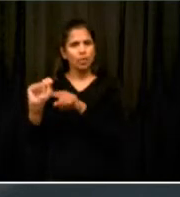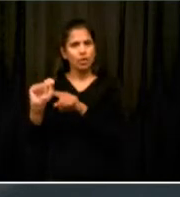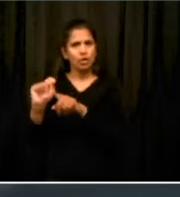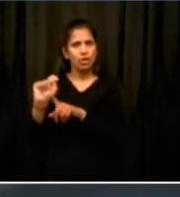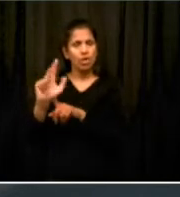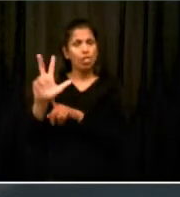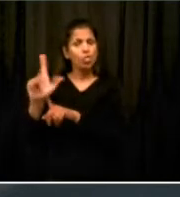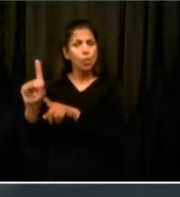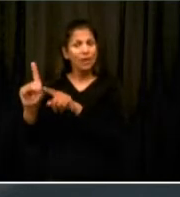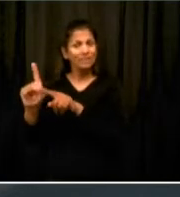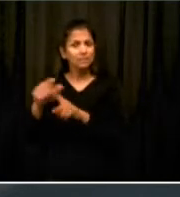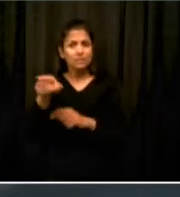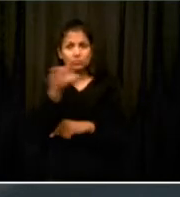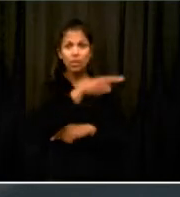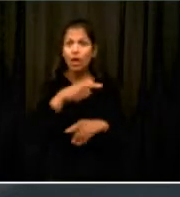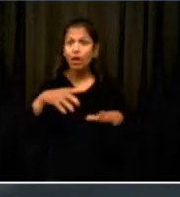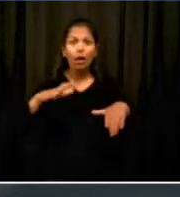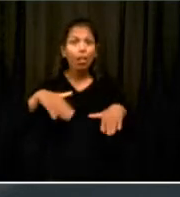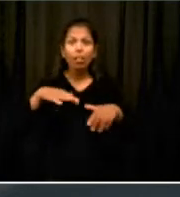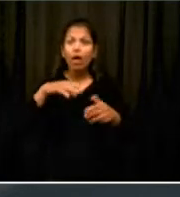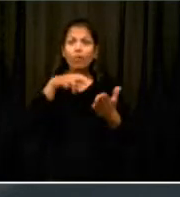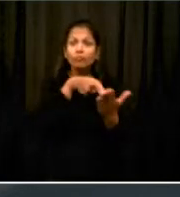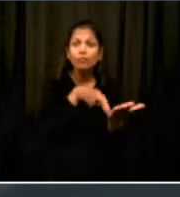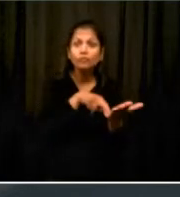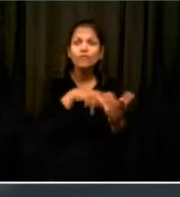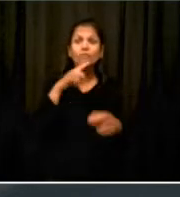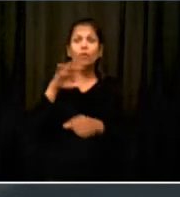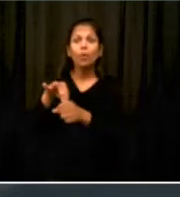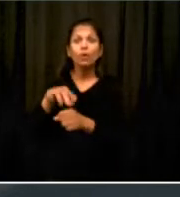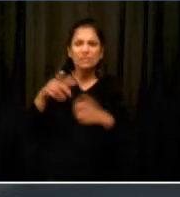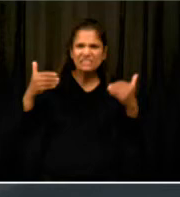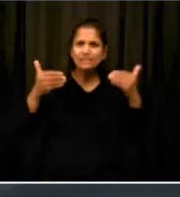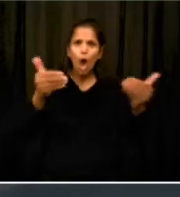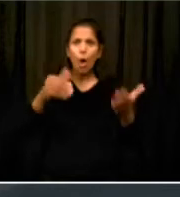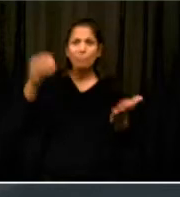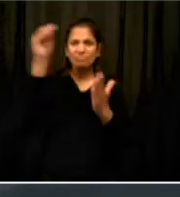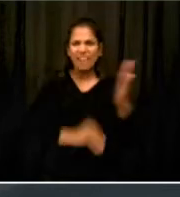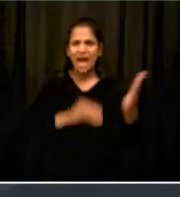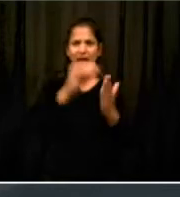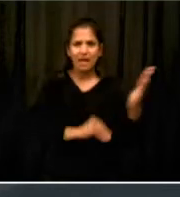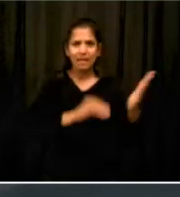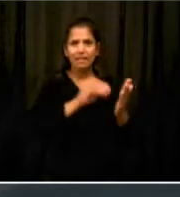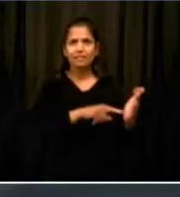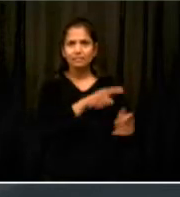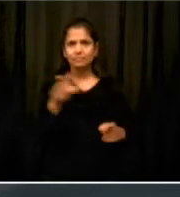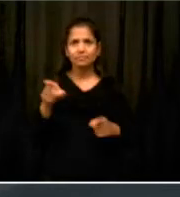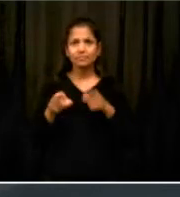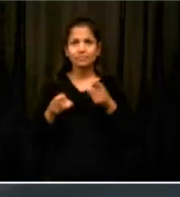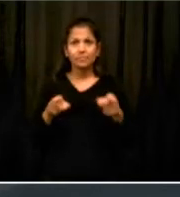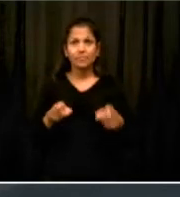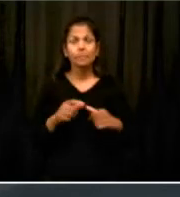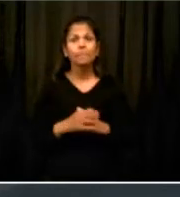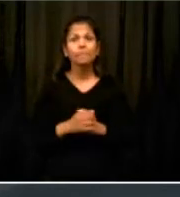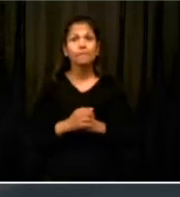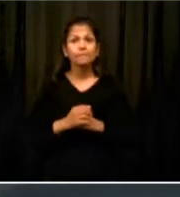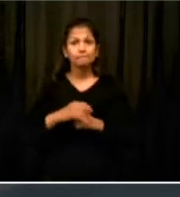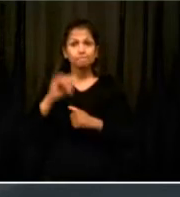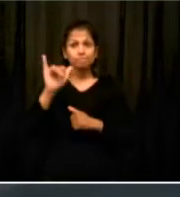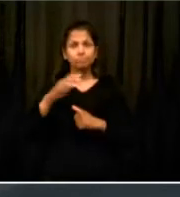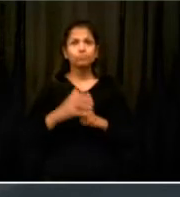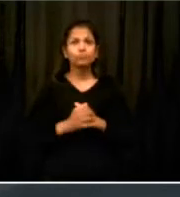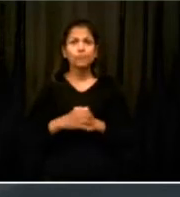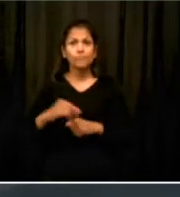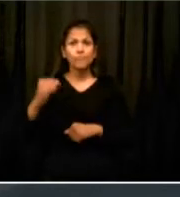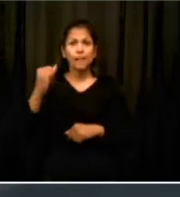a 25-day cutoff before the election. If you haven't registered by that point, you don't get to vote. That makes no sense in the